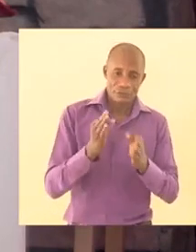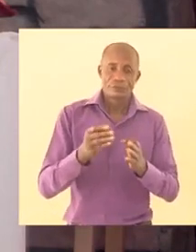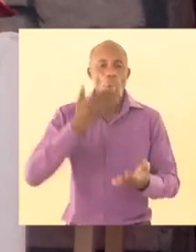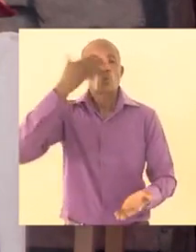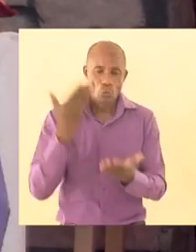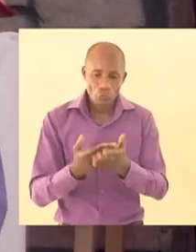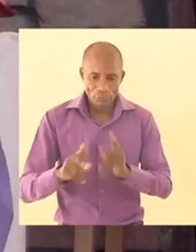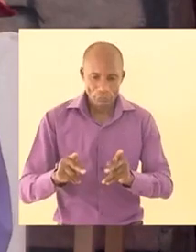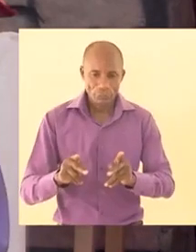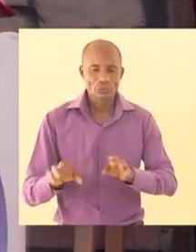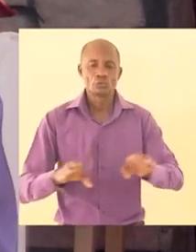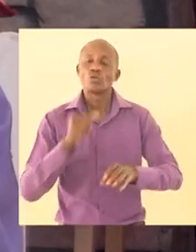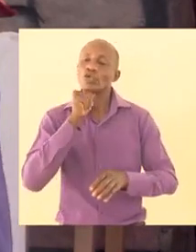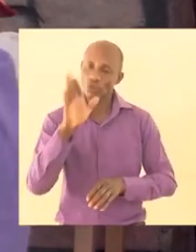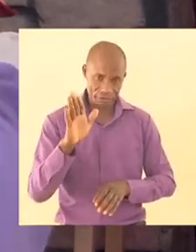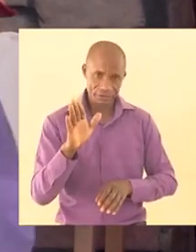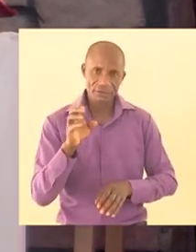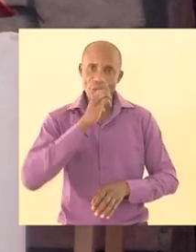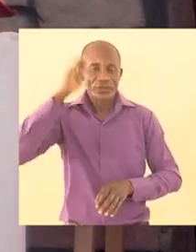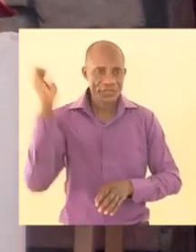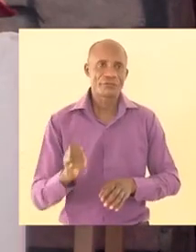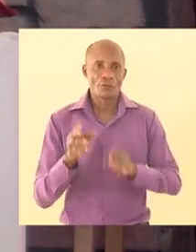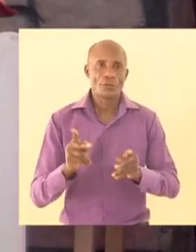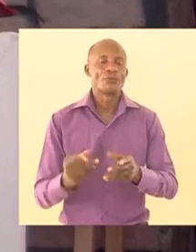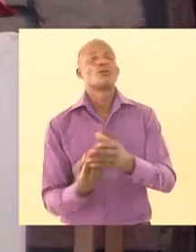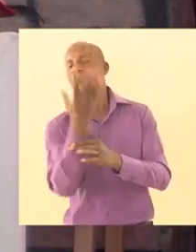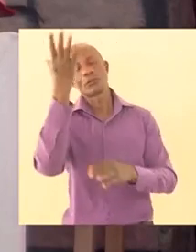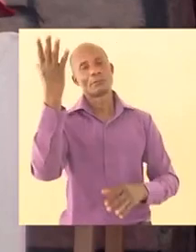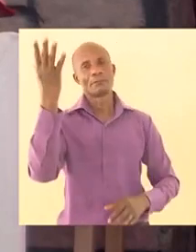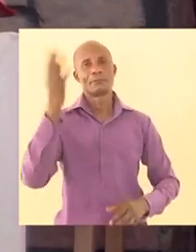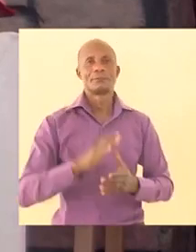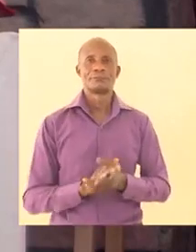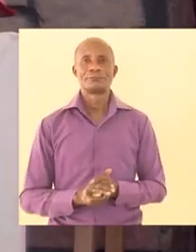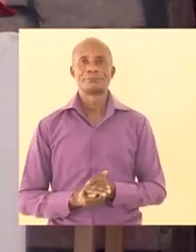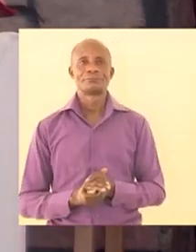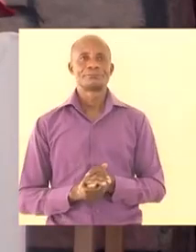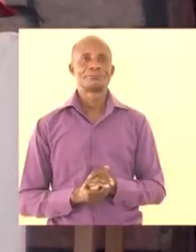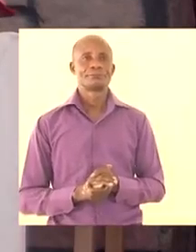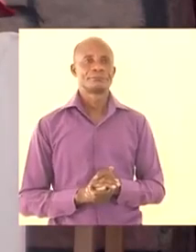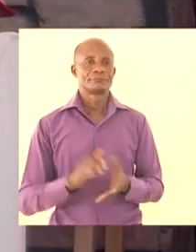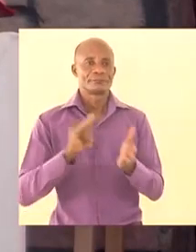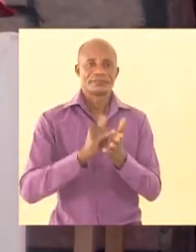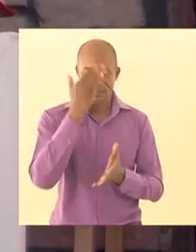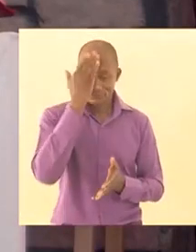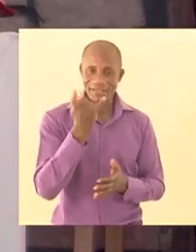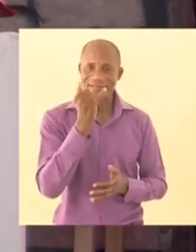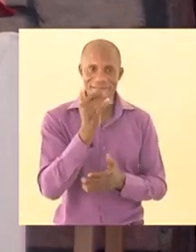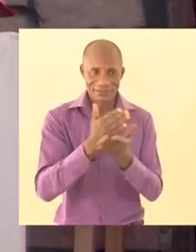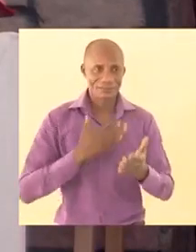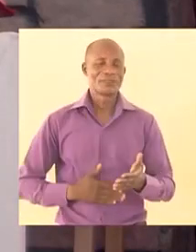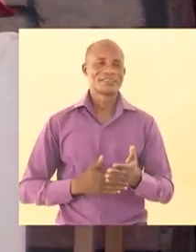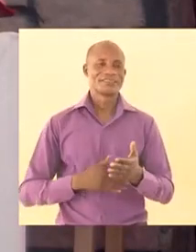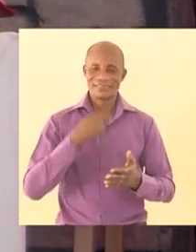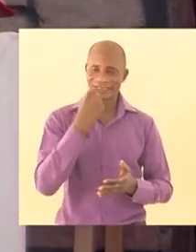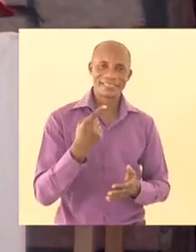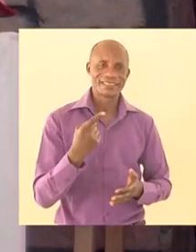evil thrives. The impression is that we are all doing it. Is that not why somebody came here and said, after